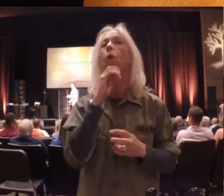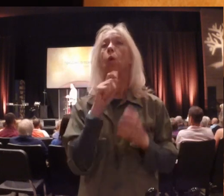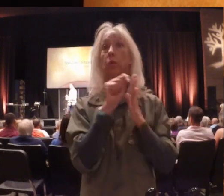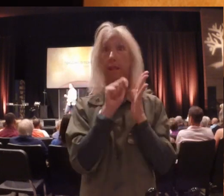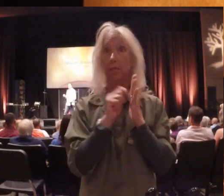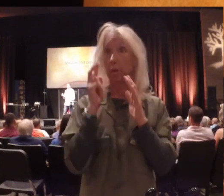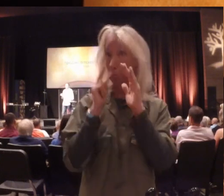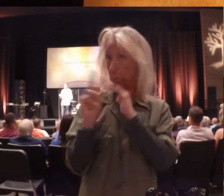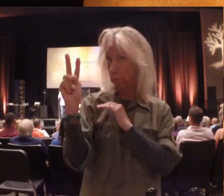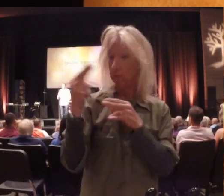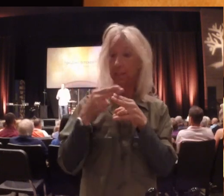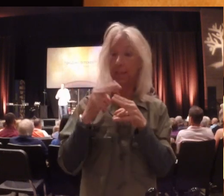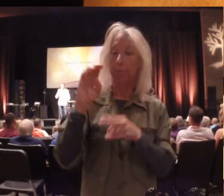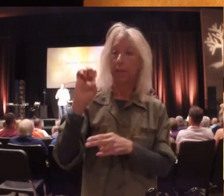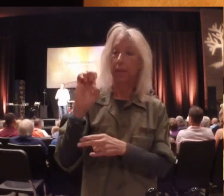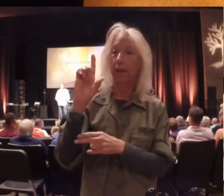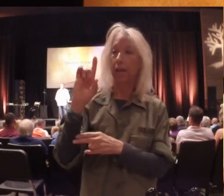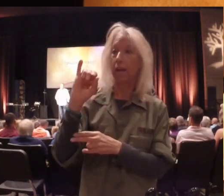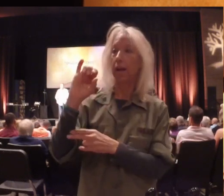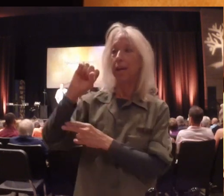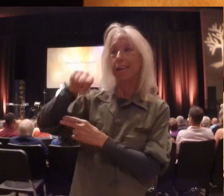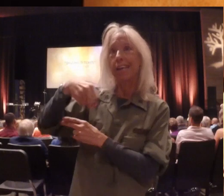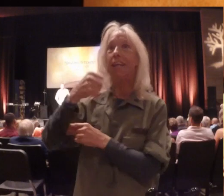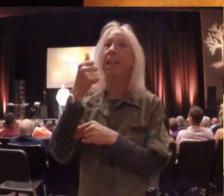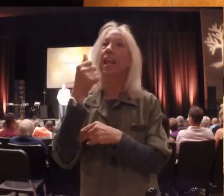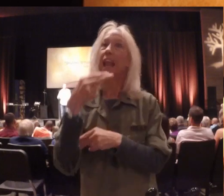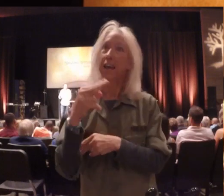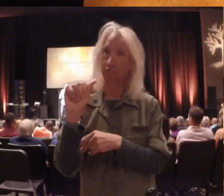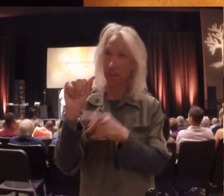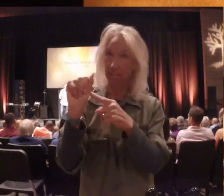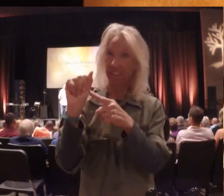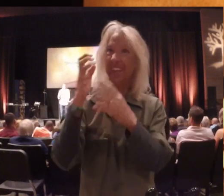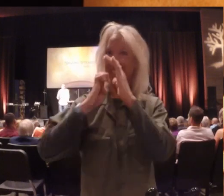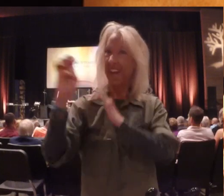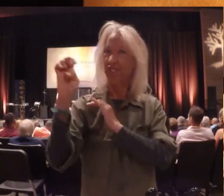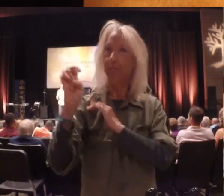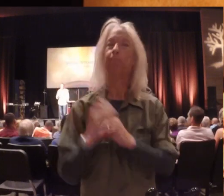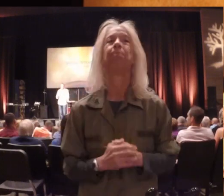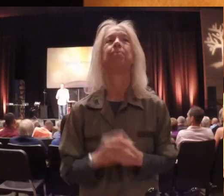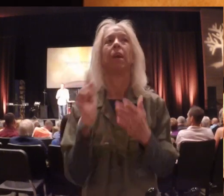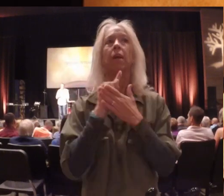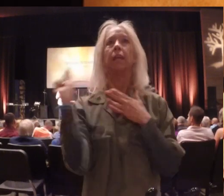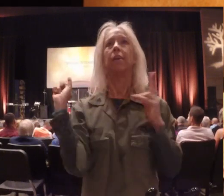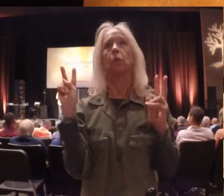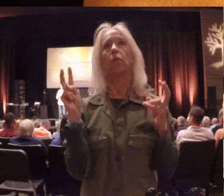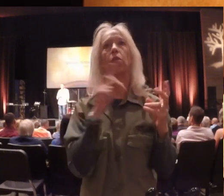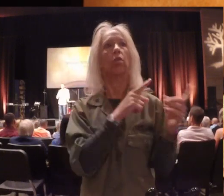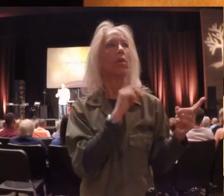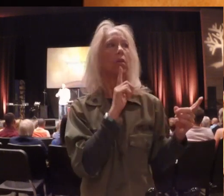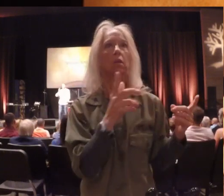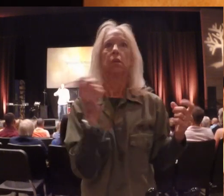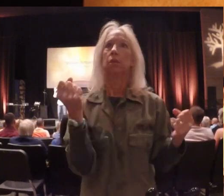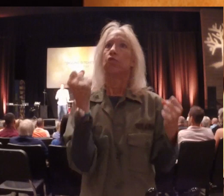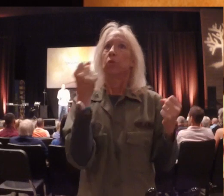prophet named Elisha. Elisha. Last week we talked about having a plow-burning type of faith where